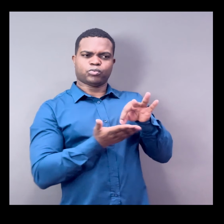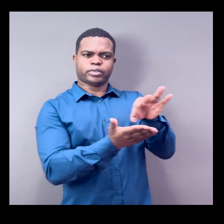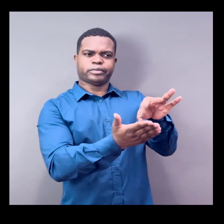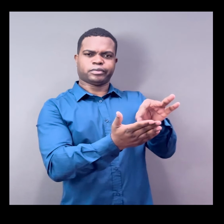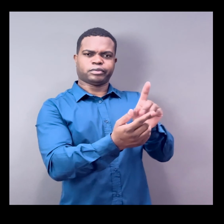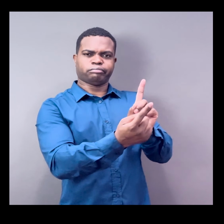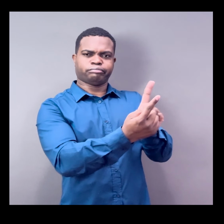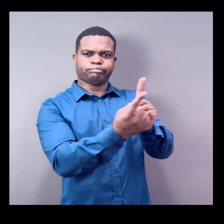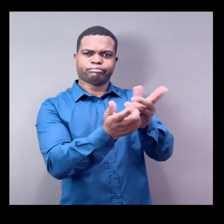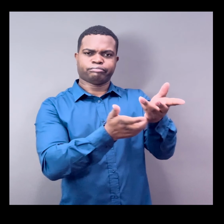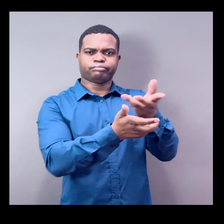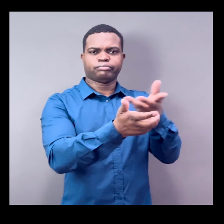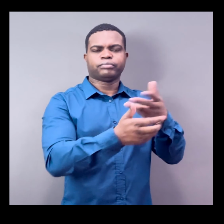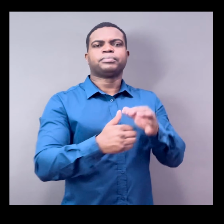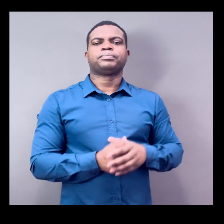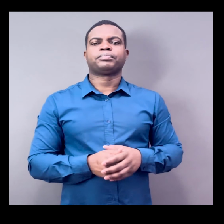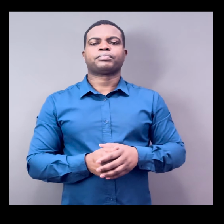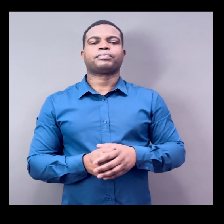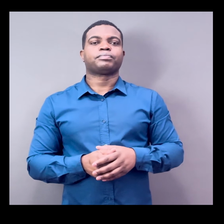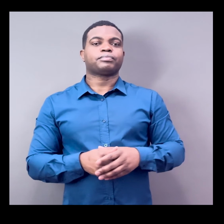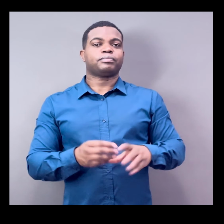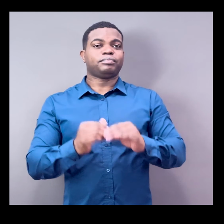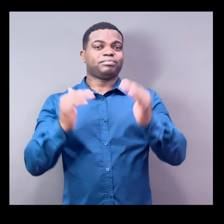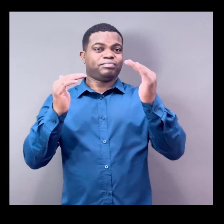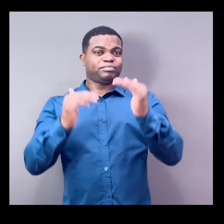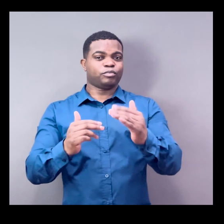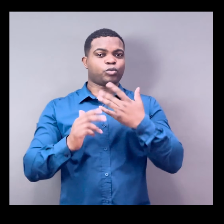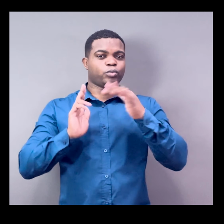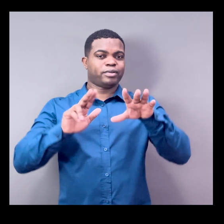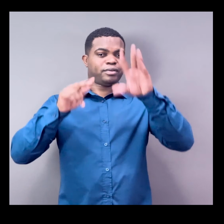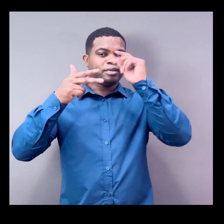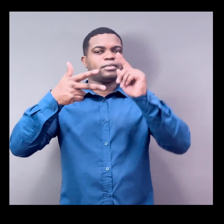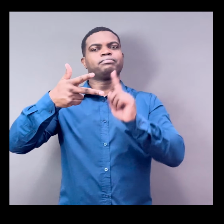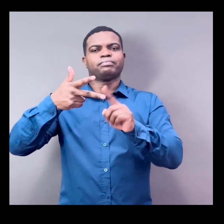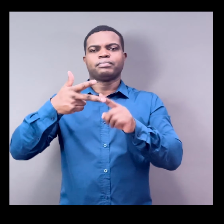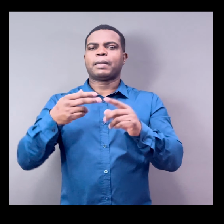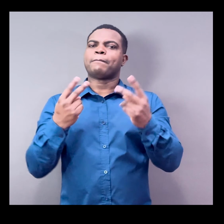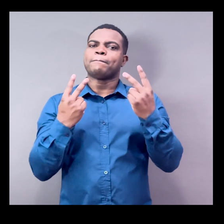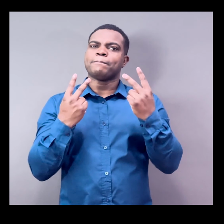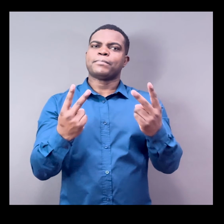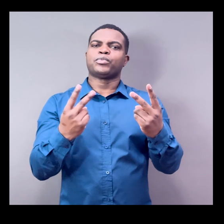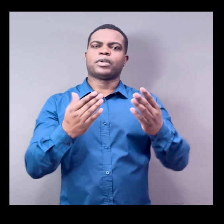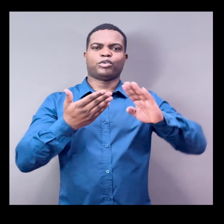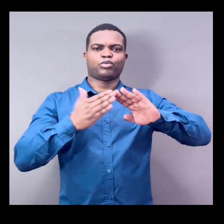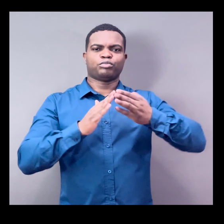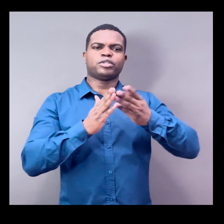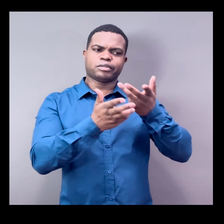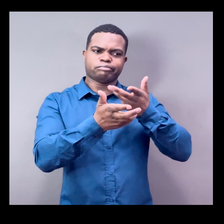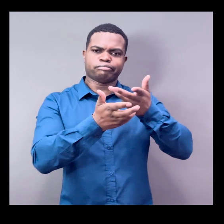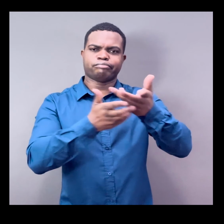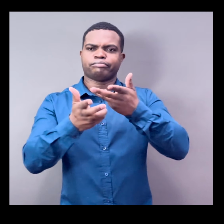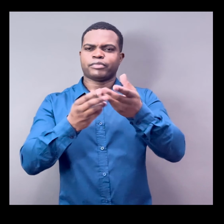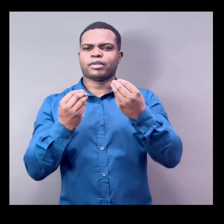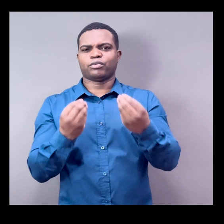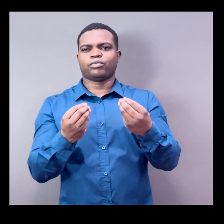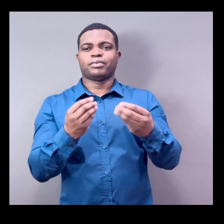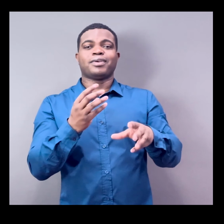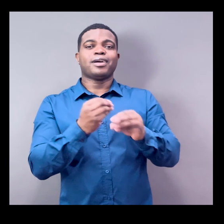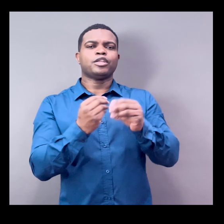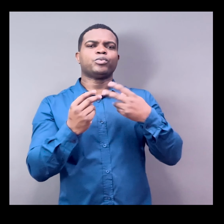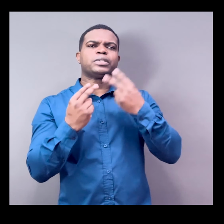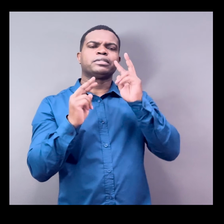We also talked about recognizing the importance. We have recognized the importance of community engagement. We